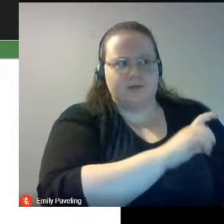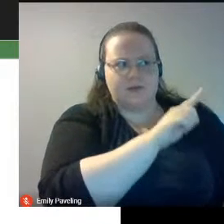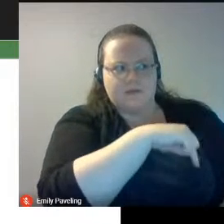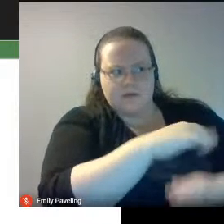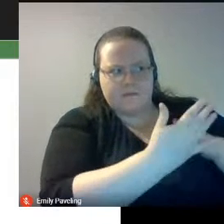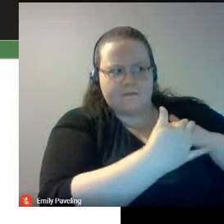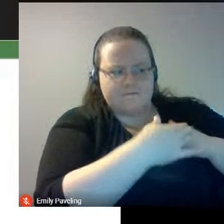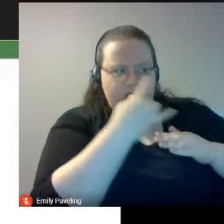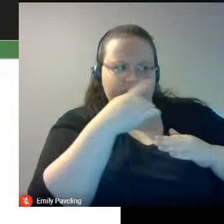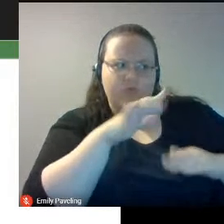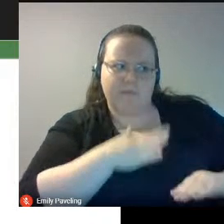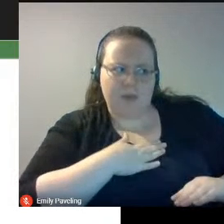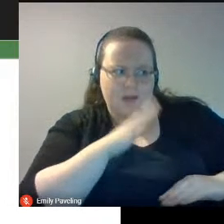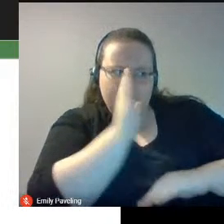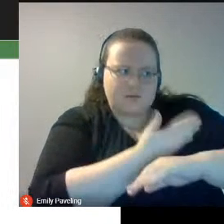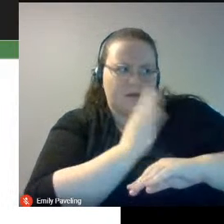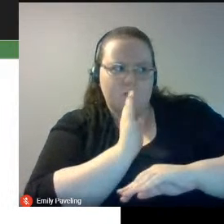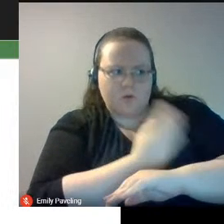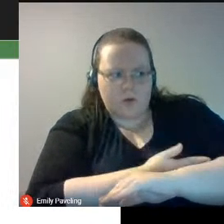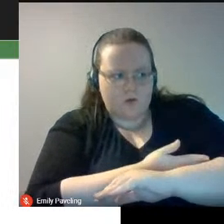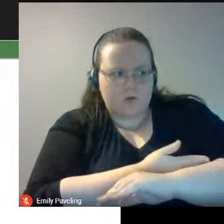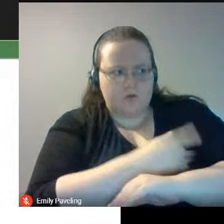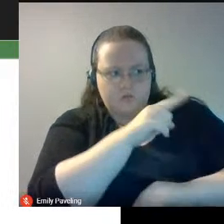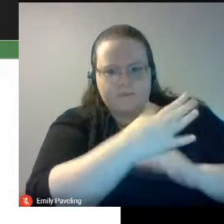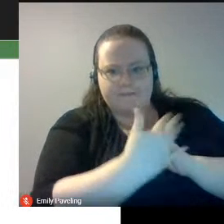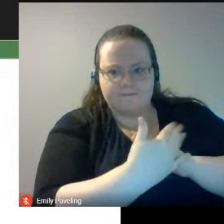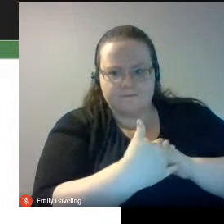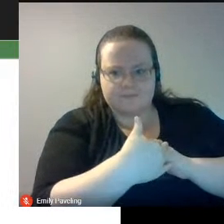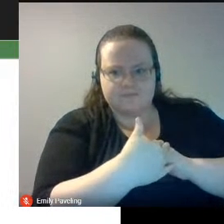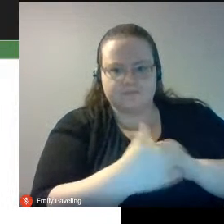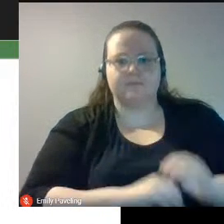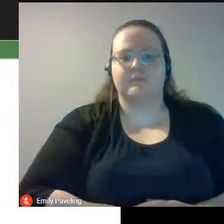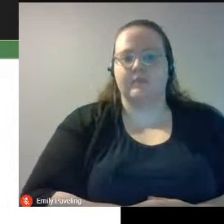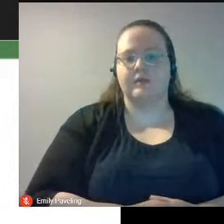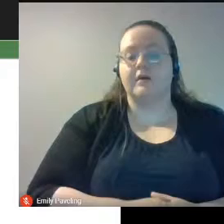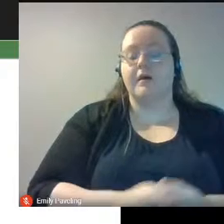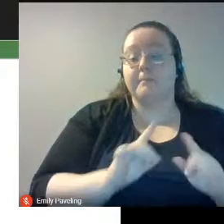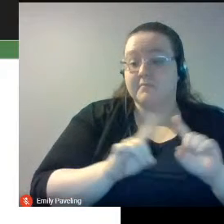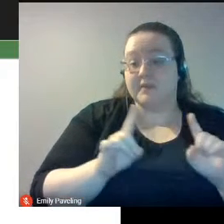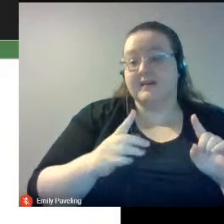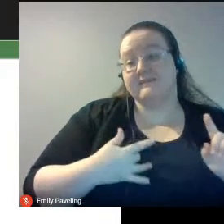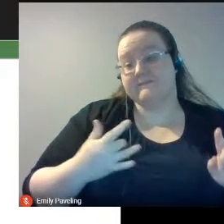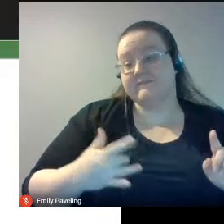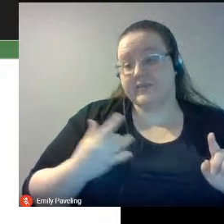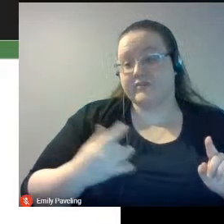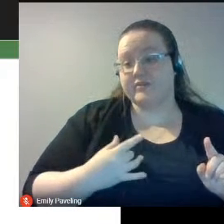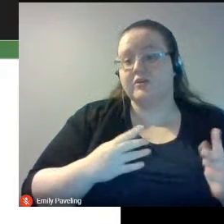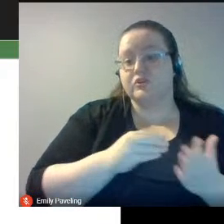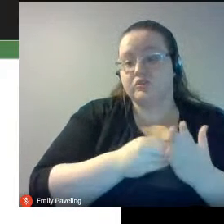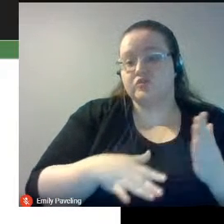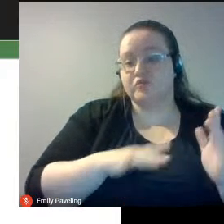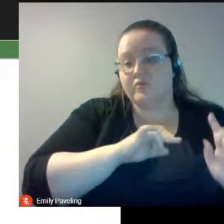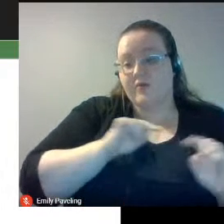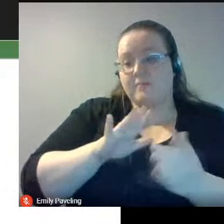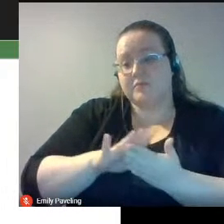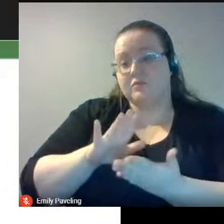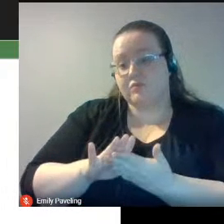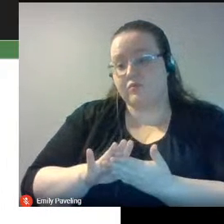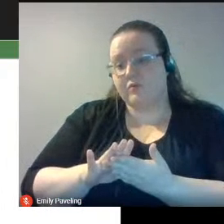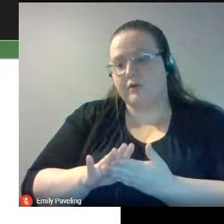think that for the majority of children, the benefits of being in school will outweigh the risks.